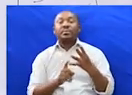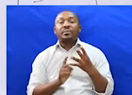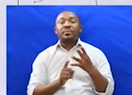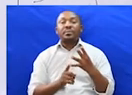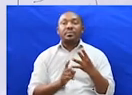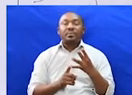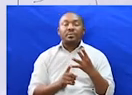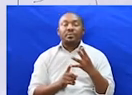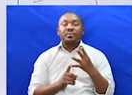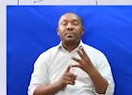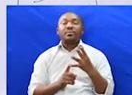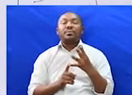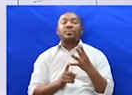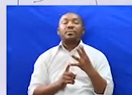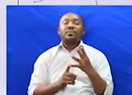cytosine